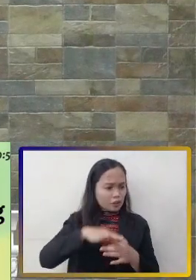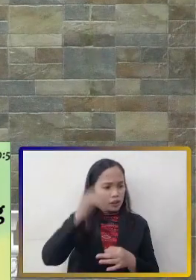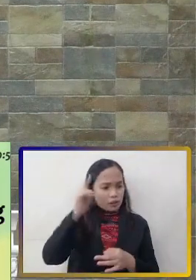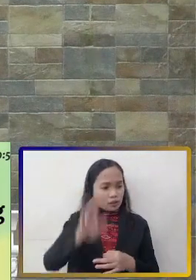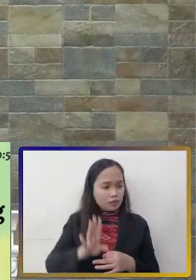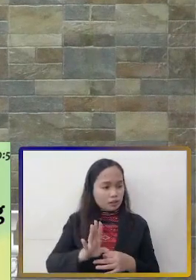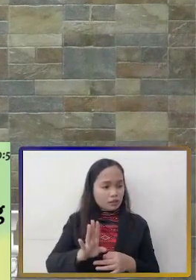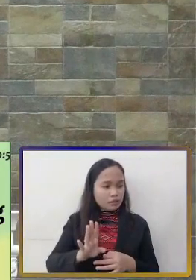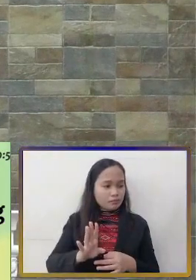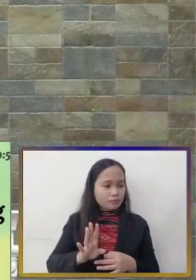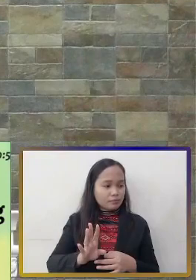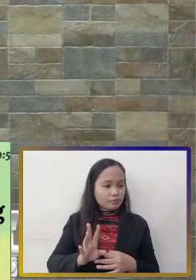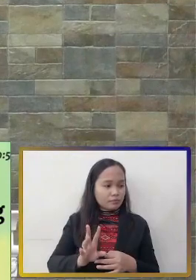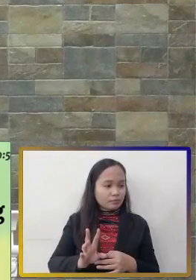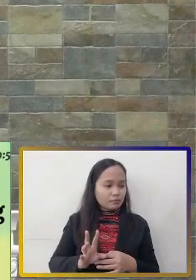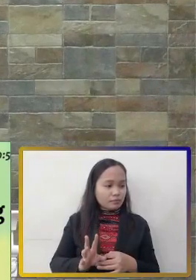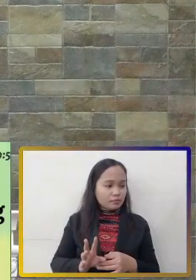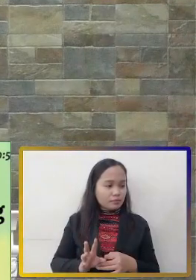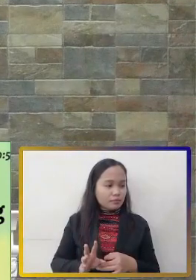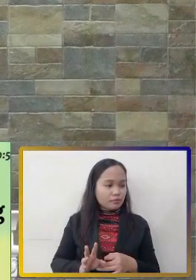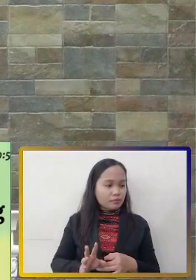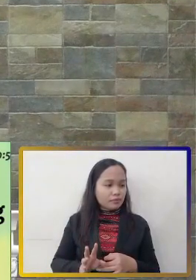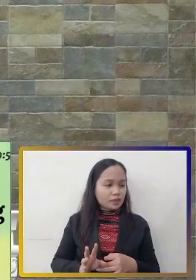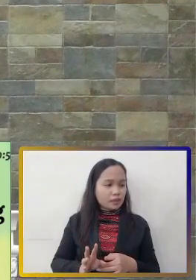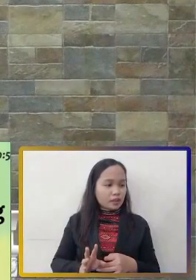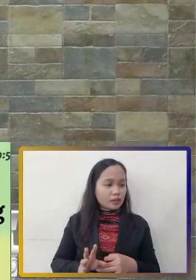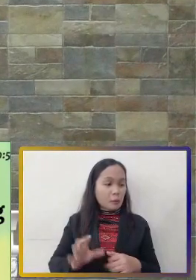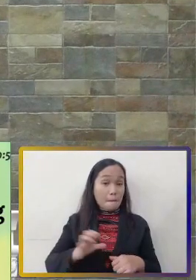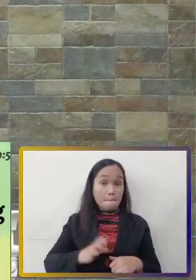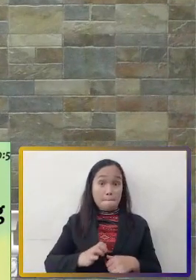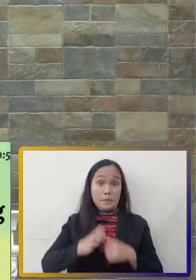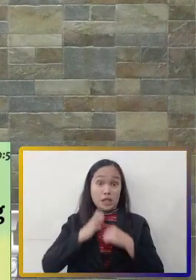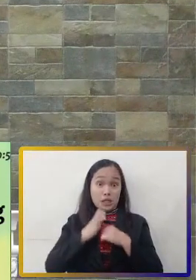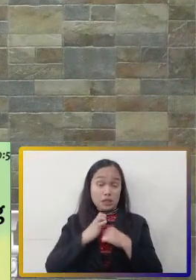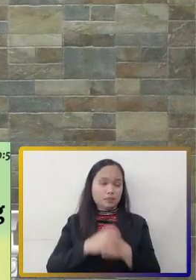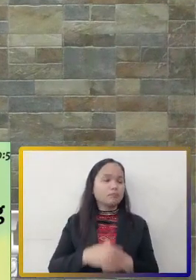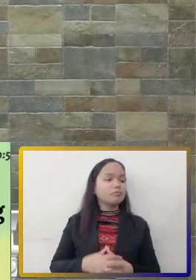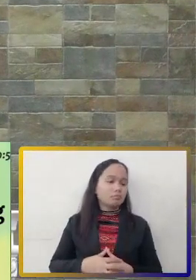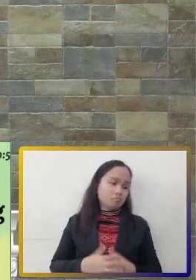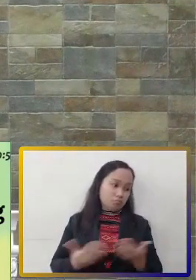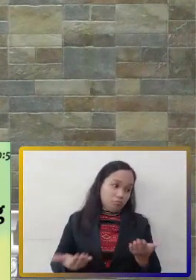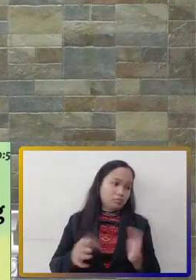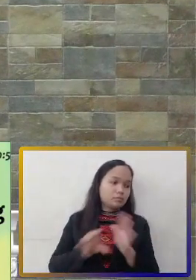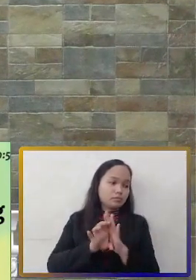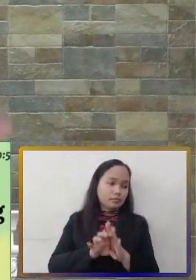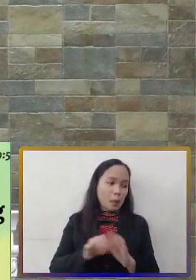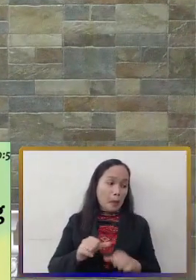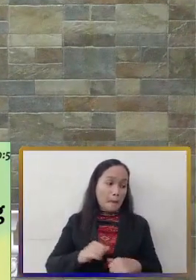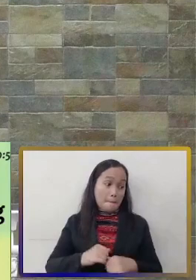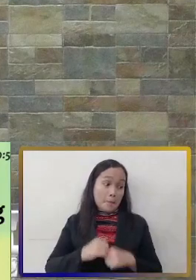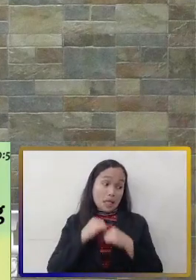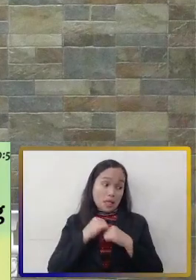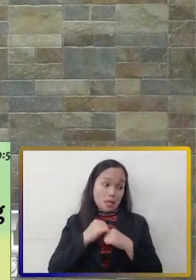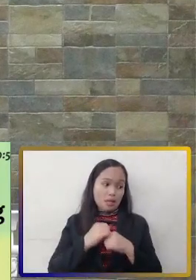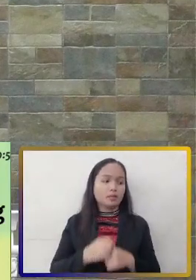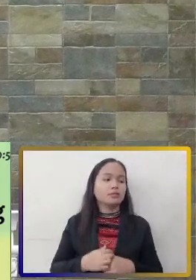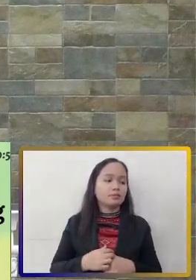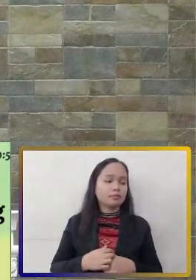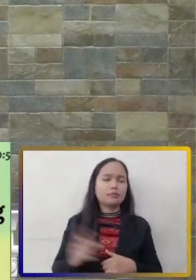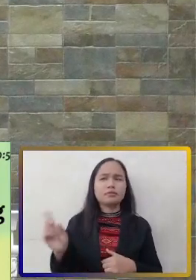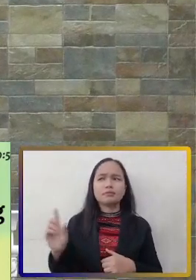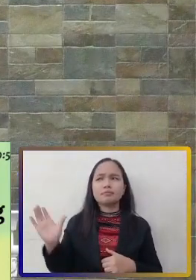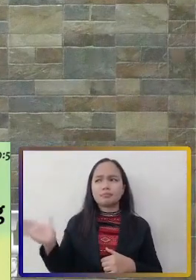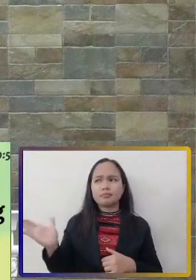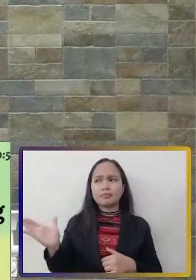word? Give me one word of that. Pride. That's it. So that's it. The main